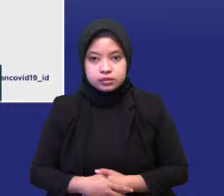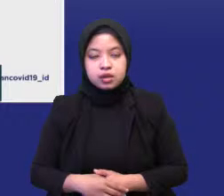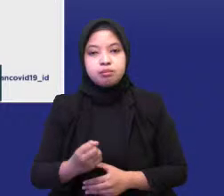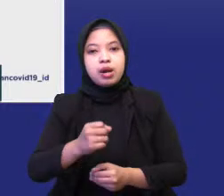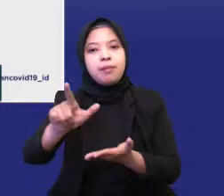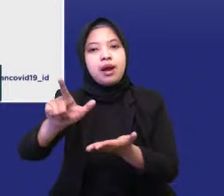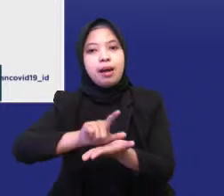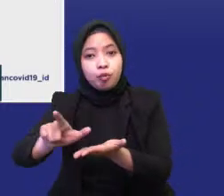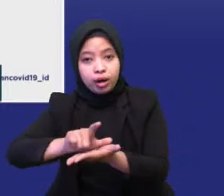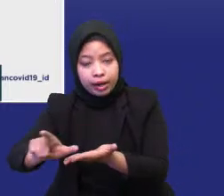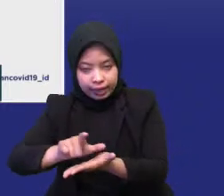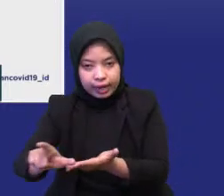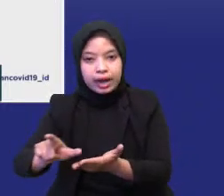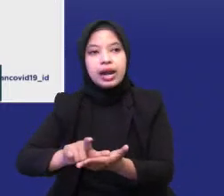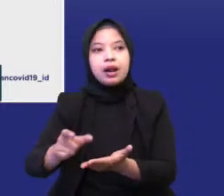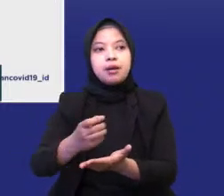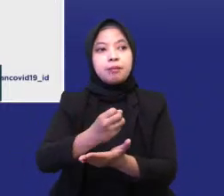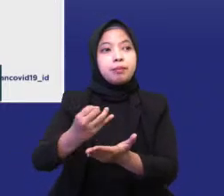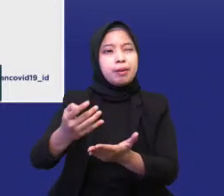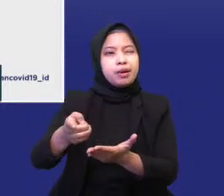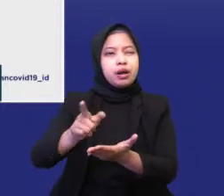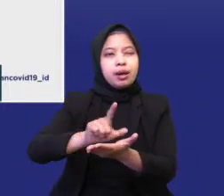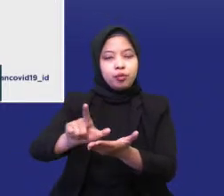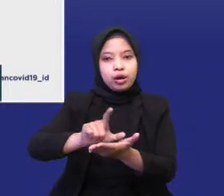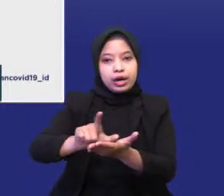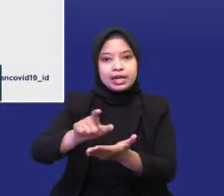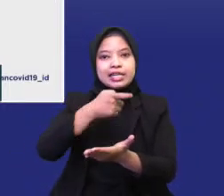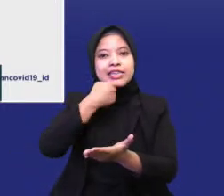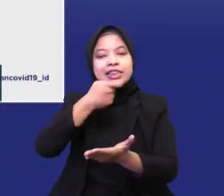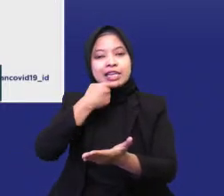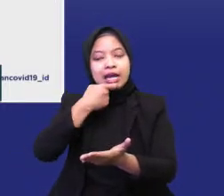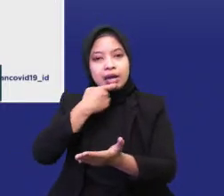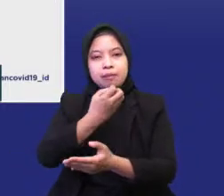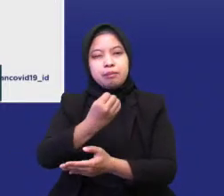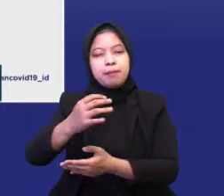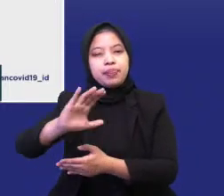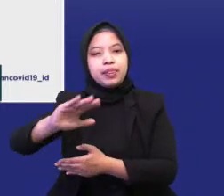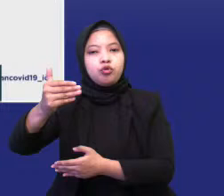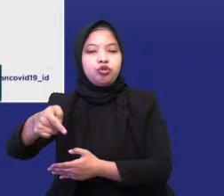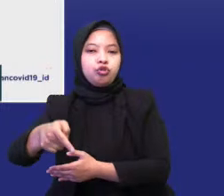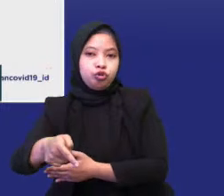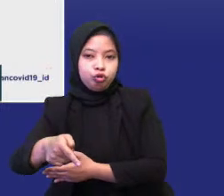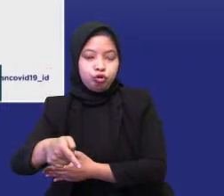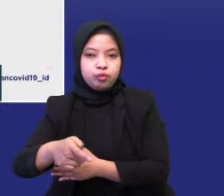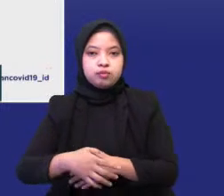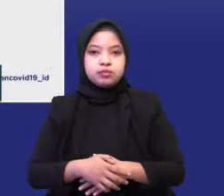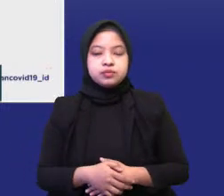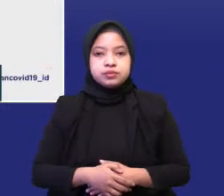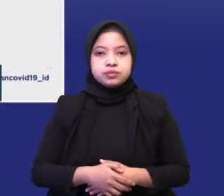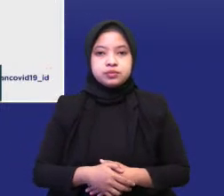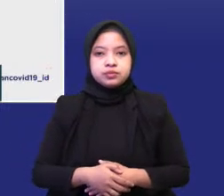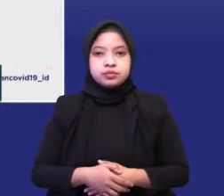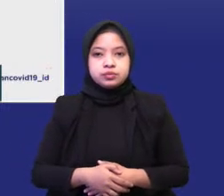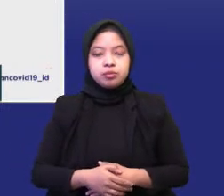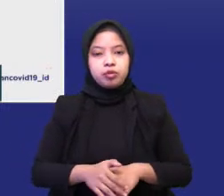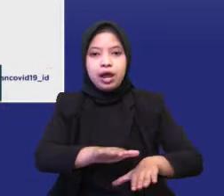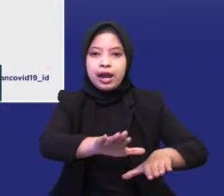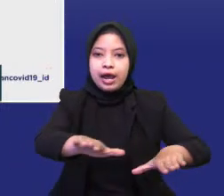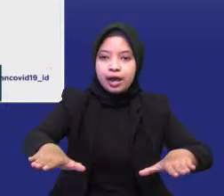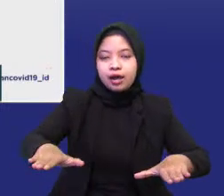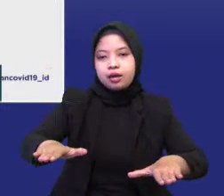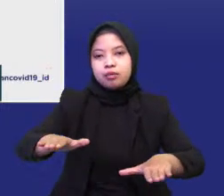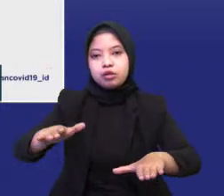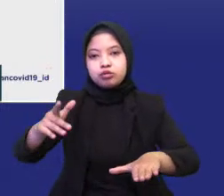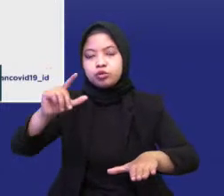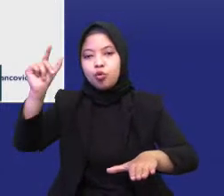reports regarding vaccinations trial for children under 6 years, as well as booster vaccinations for children in